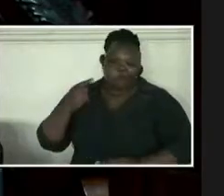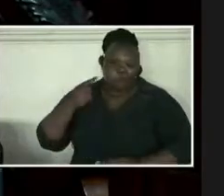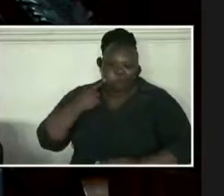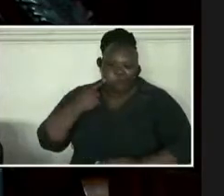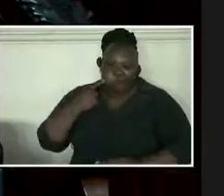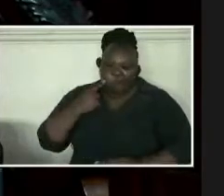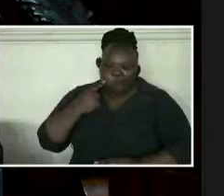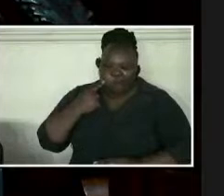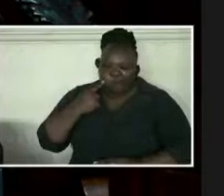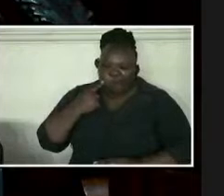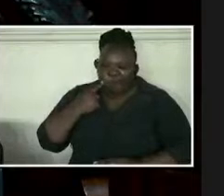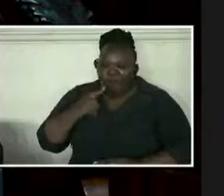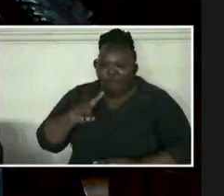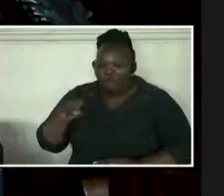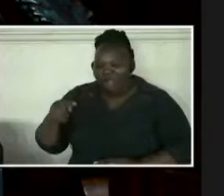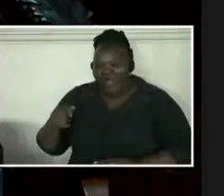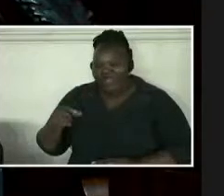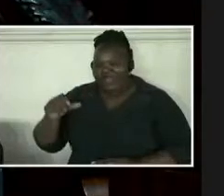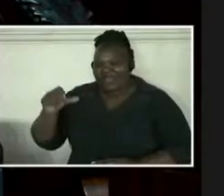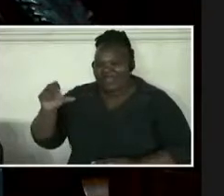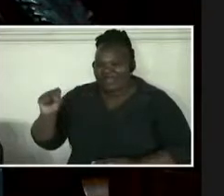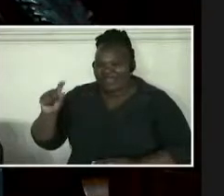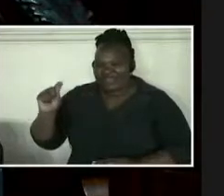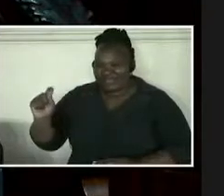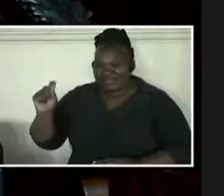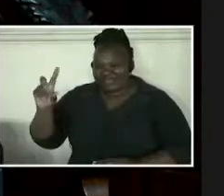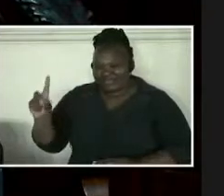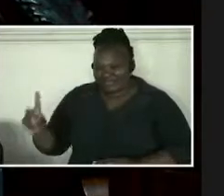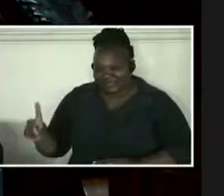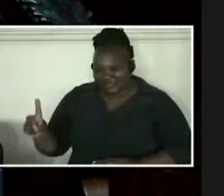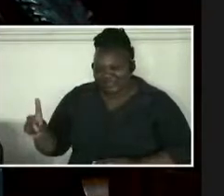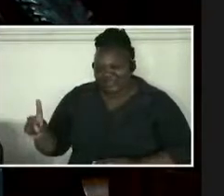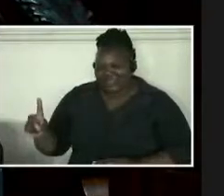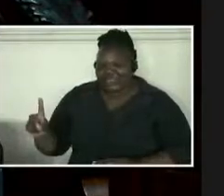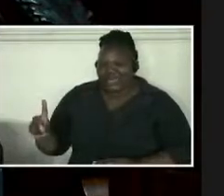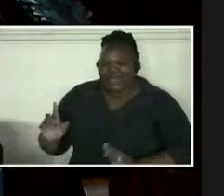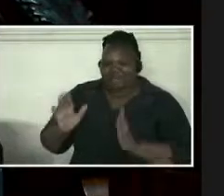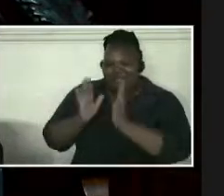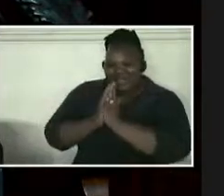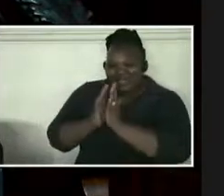i have been believing for my sexually transmitted infections